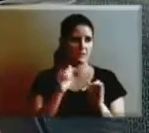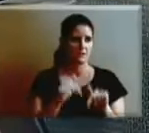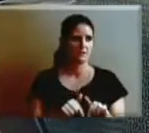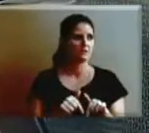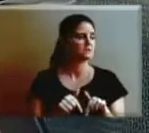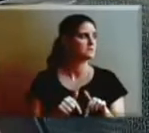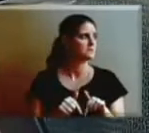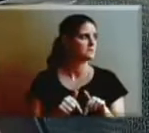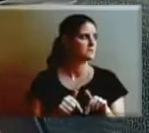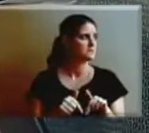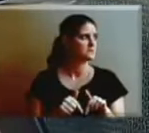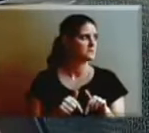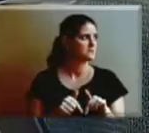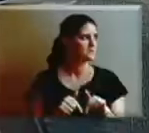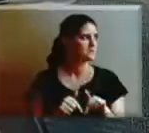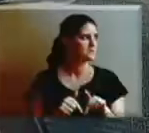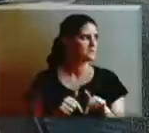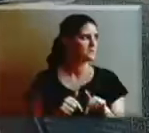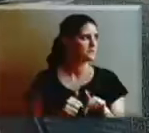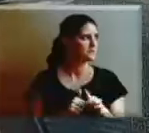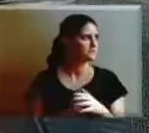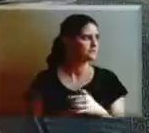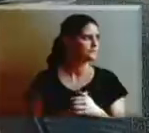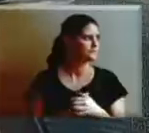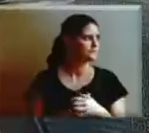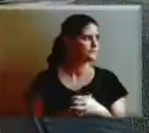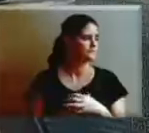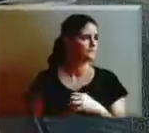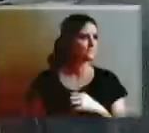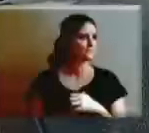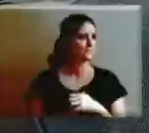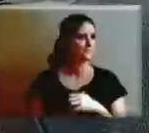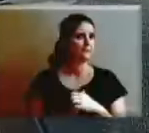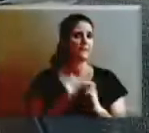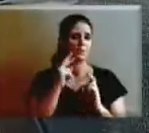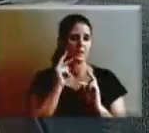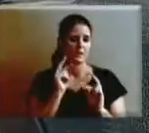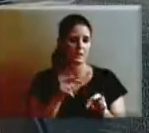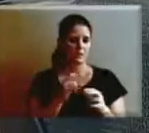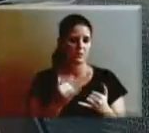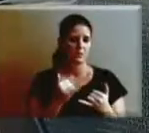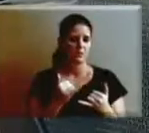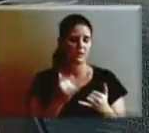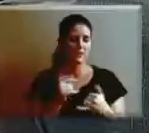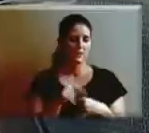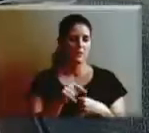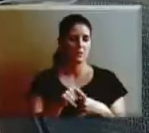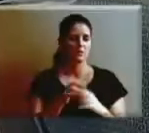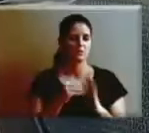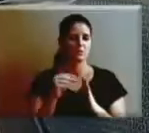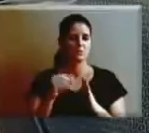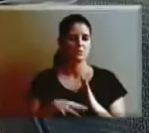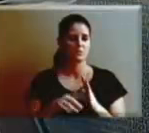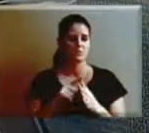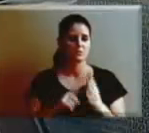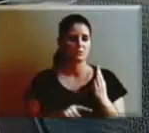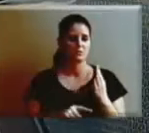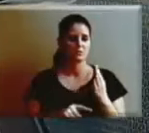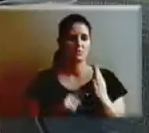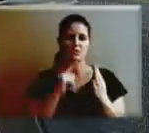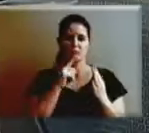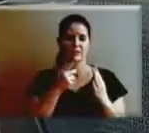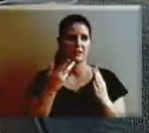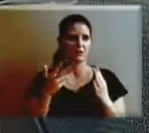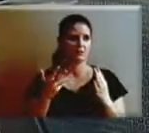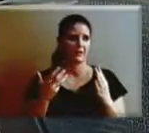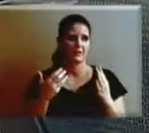We looked today as to these students, and these students right now are really at other